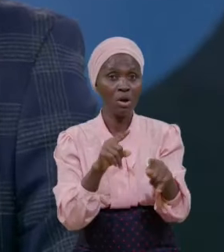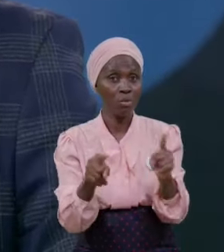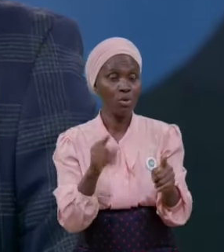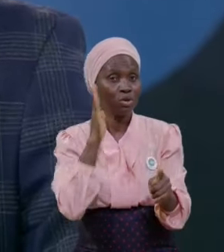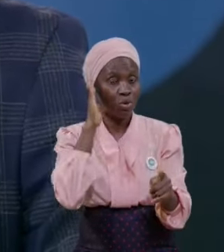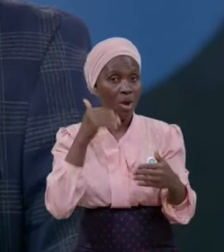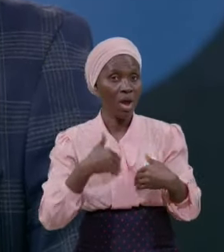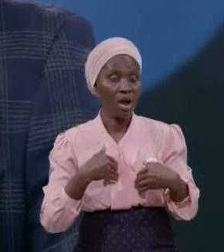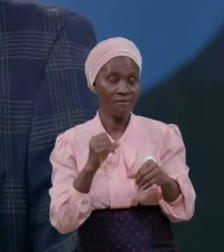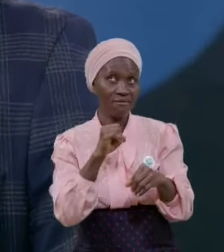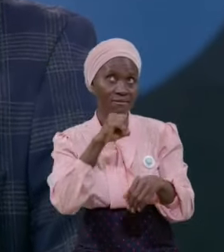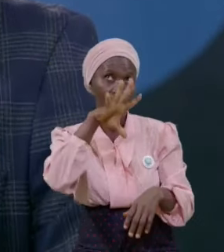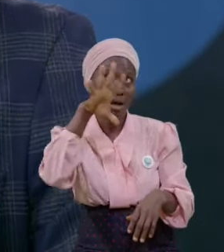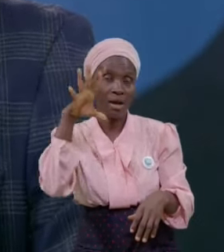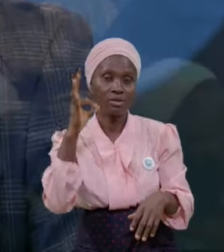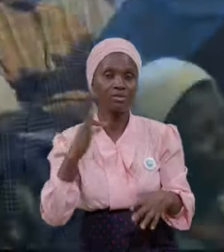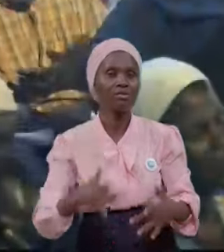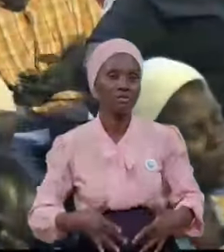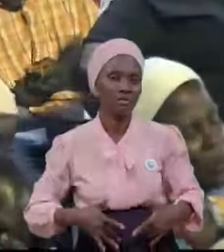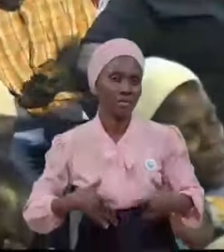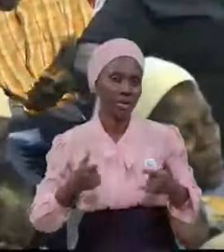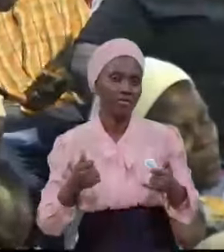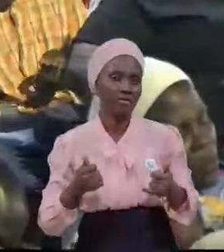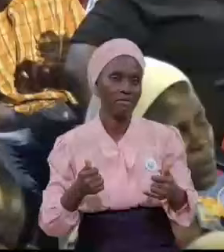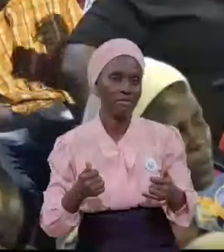Today, you have the light of life.